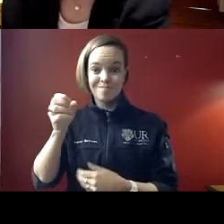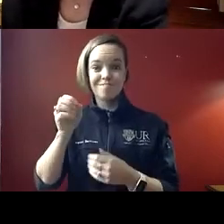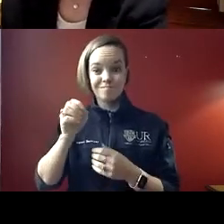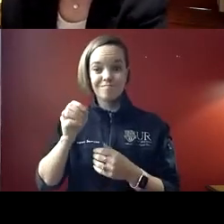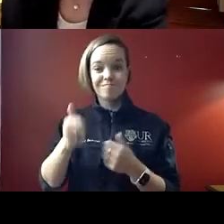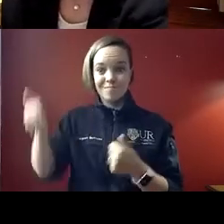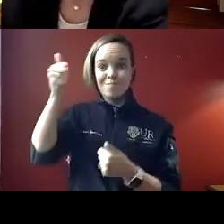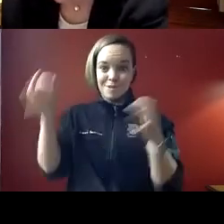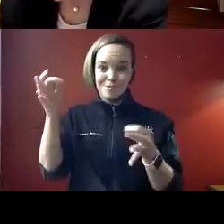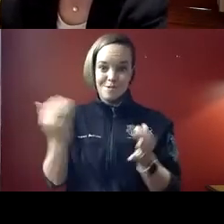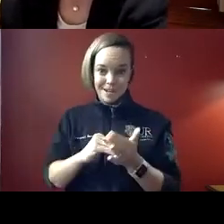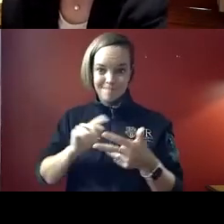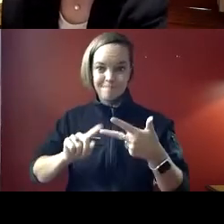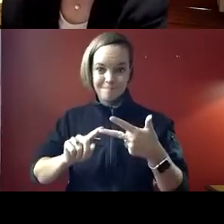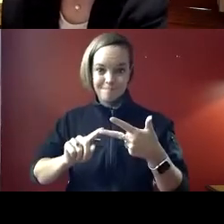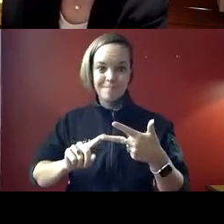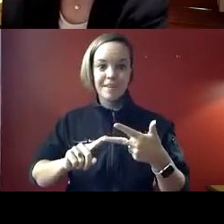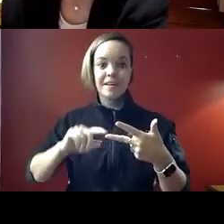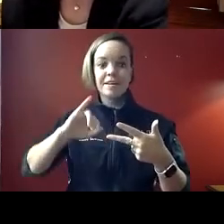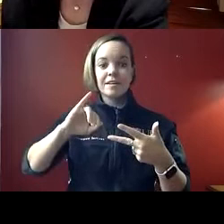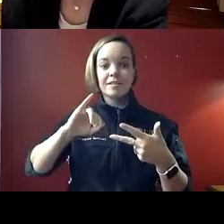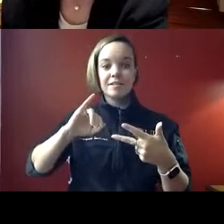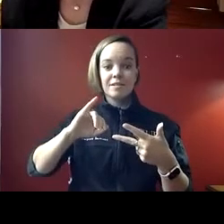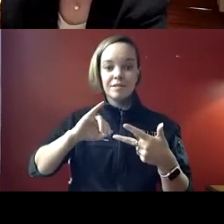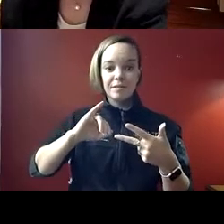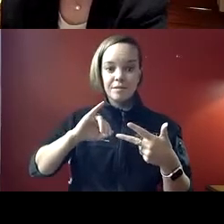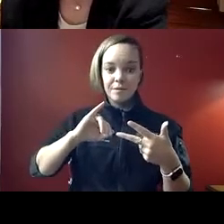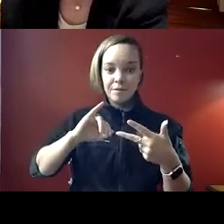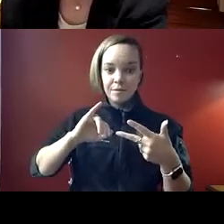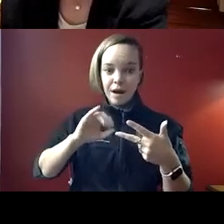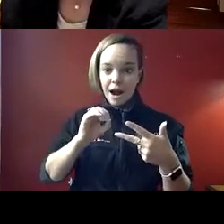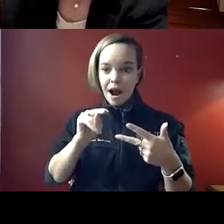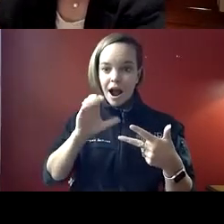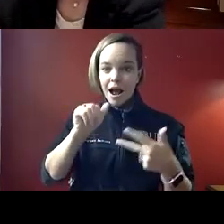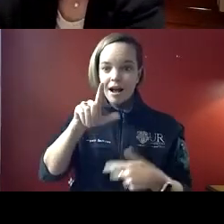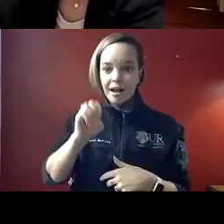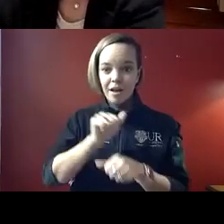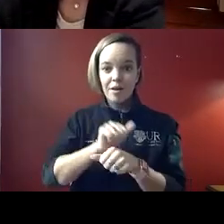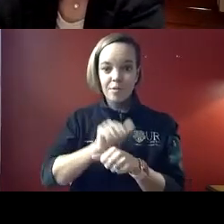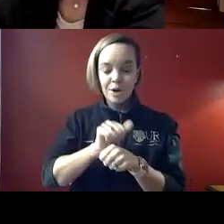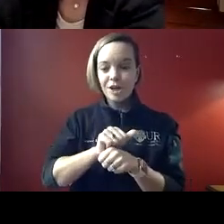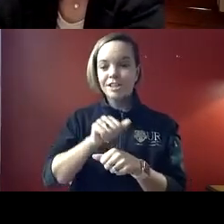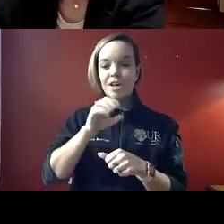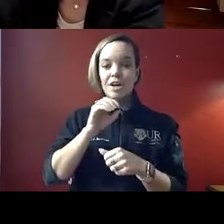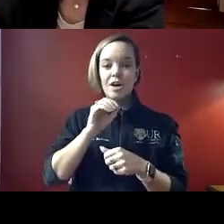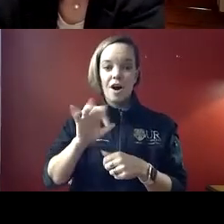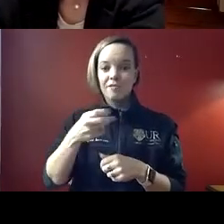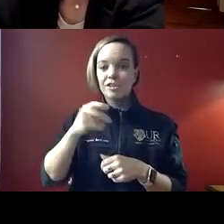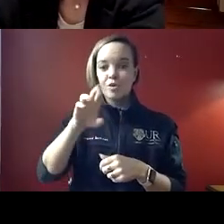Joseph Ankel worked on an offshore oil platform. He was a man, and